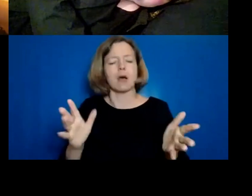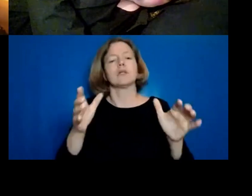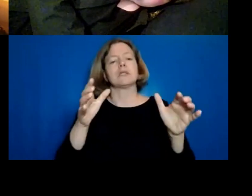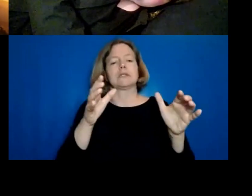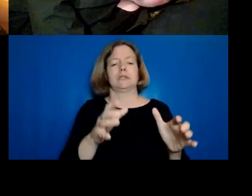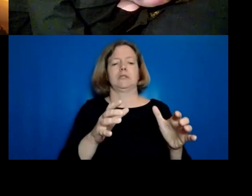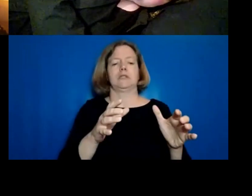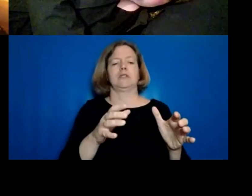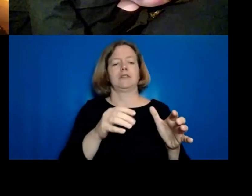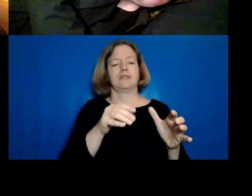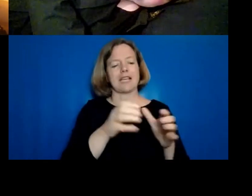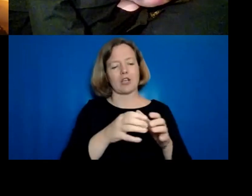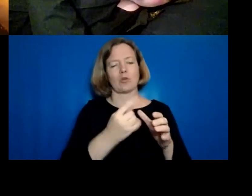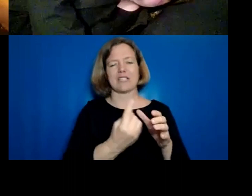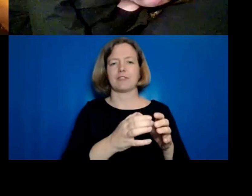for.